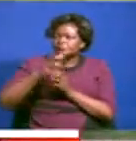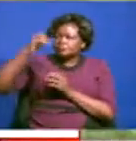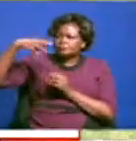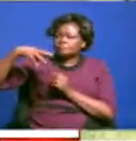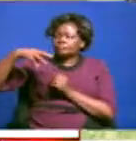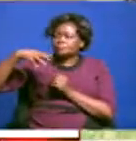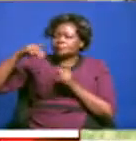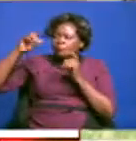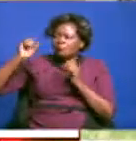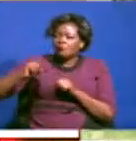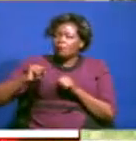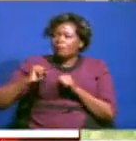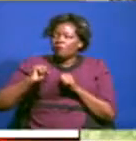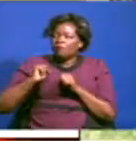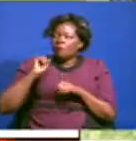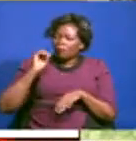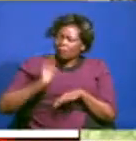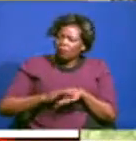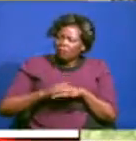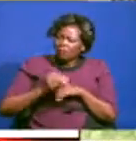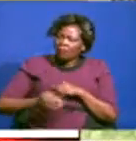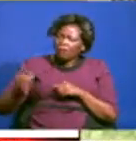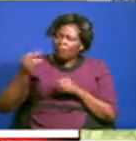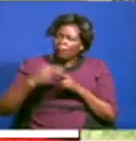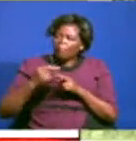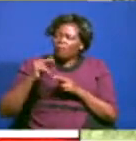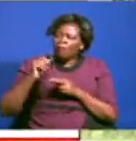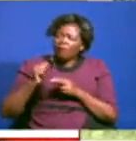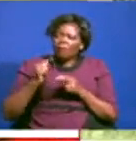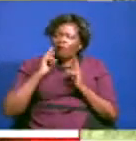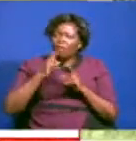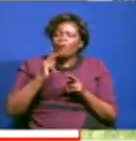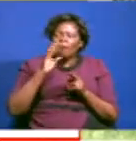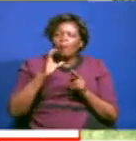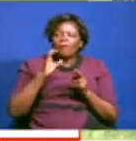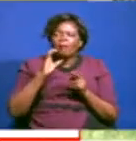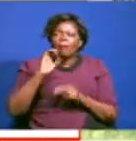just be the kingpin going forward. I'm Regina Manyara reporting for KBC Channel 1.